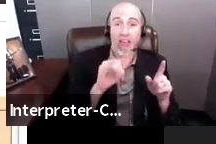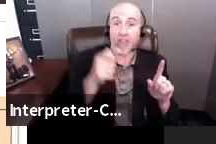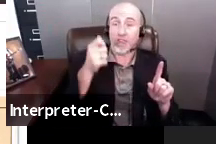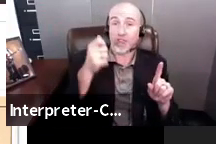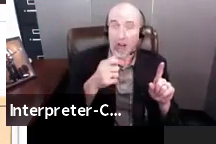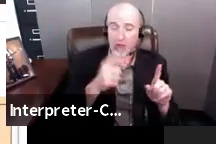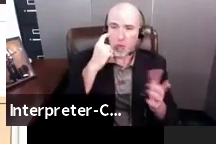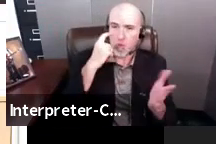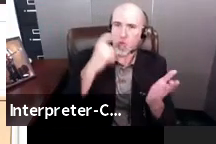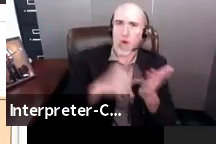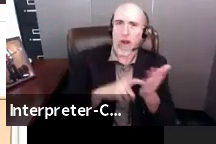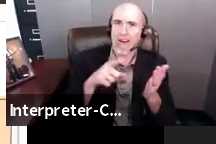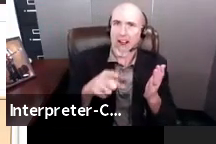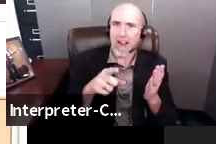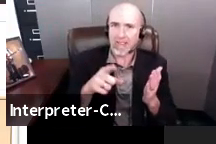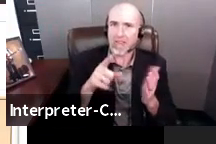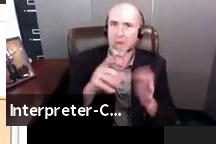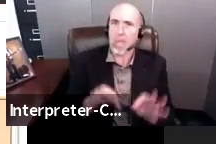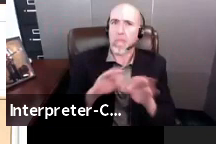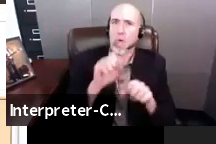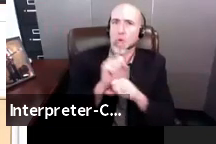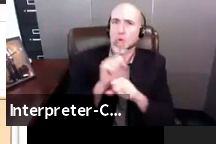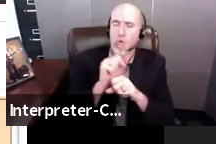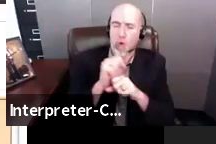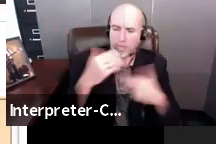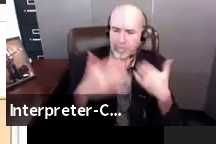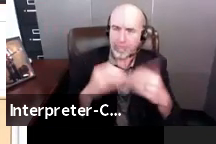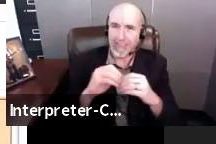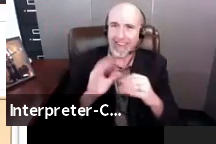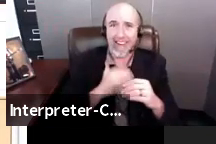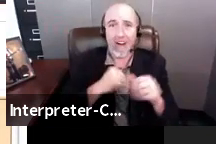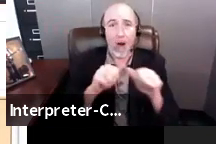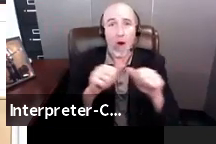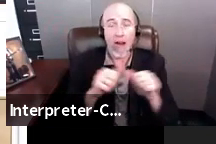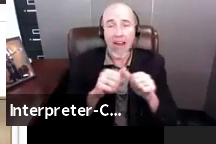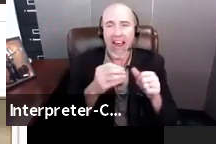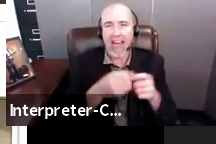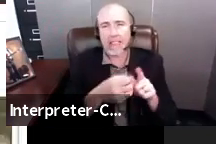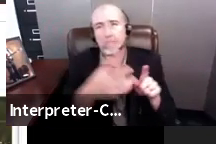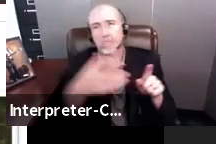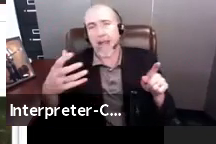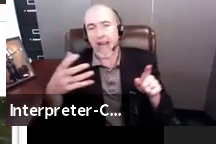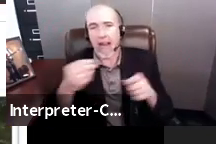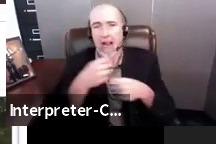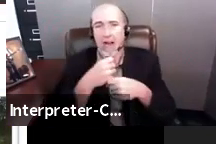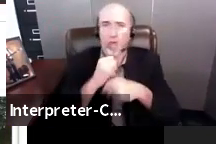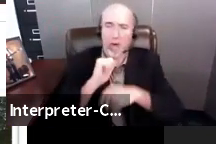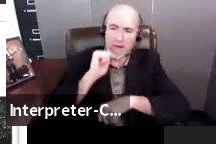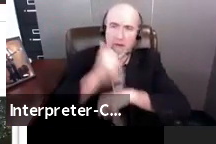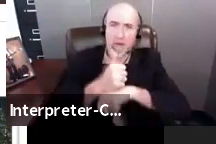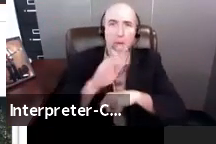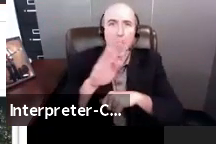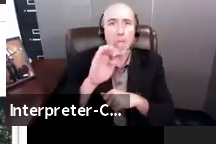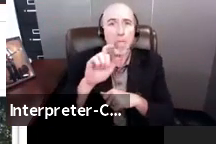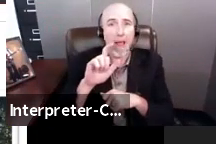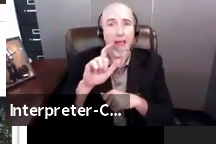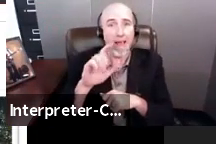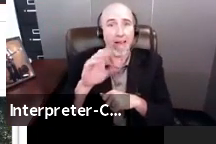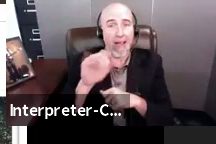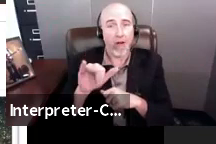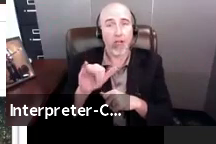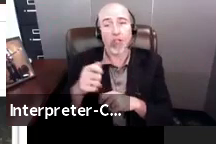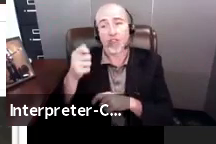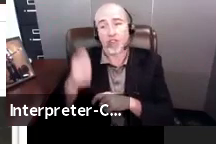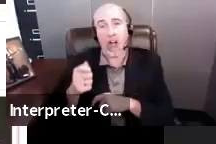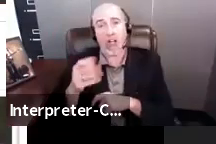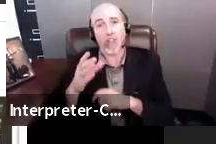recognized the important work being done in our area and expanded and created the Bell County Judge and Commissioners Committee for